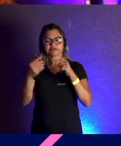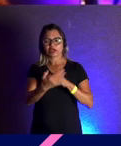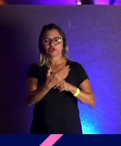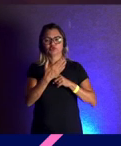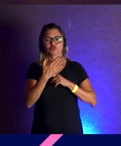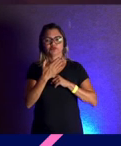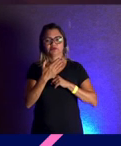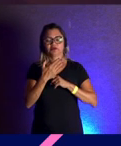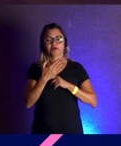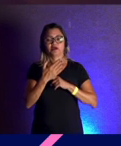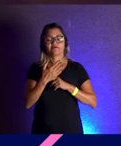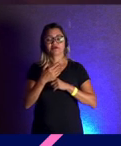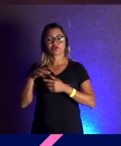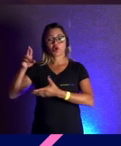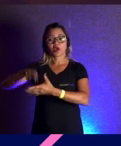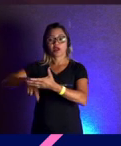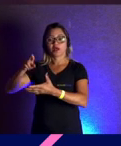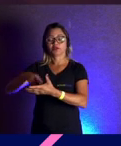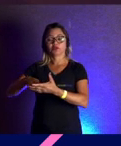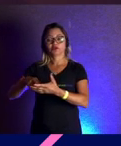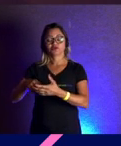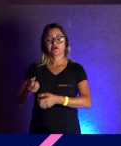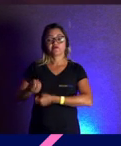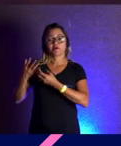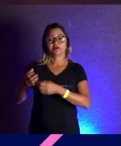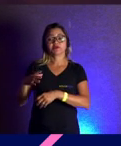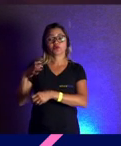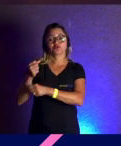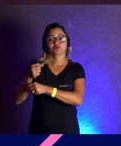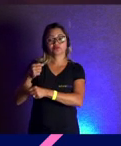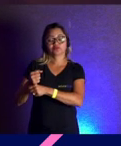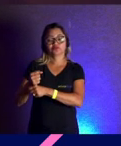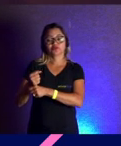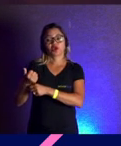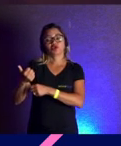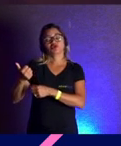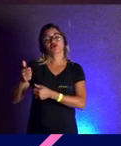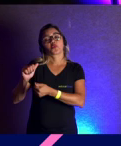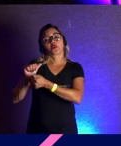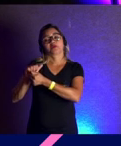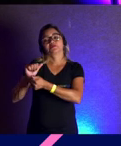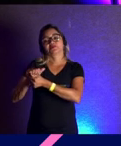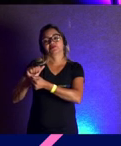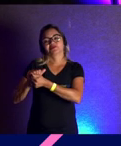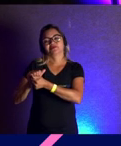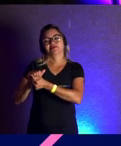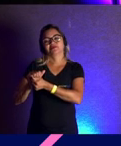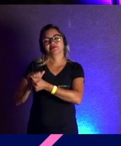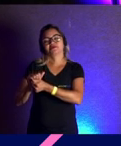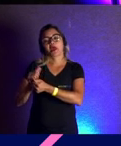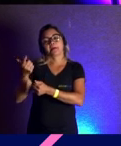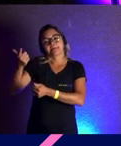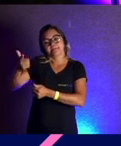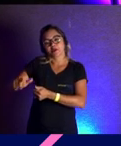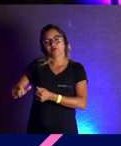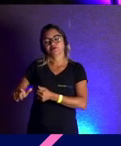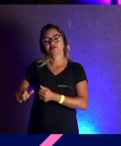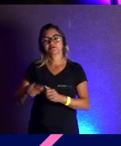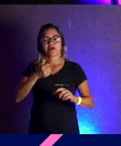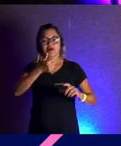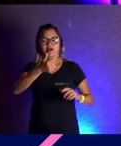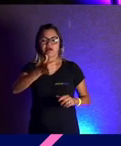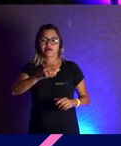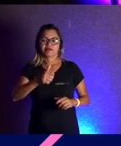stuff? What if you use the graph or the map to decide how you do your next analysis? I think that's a useful and